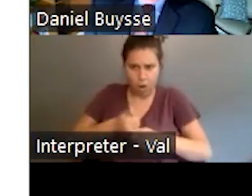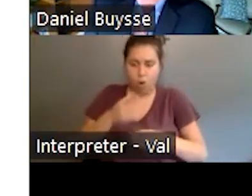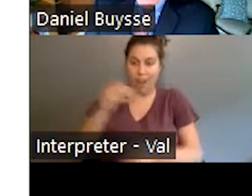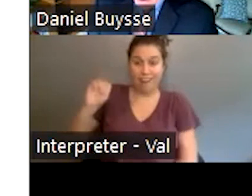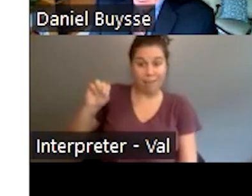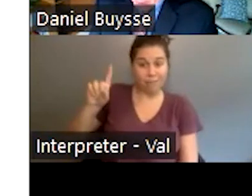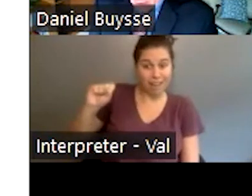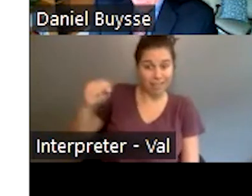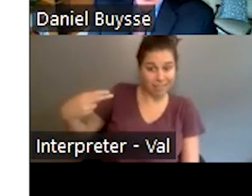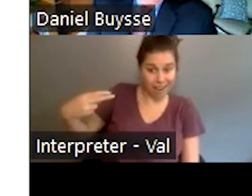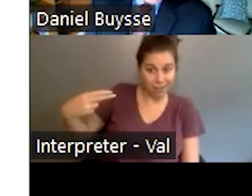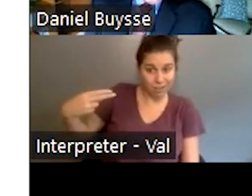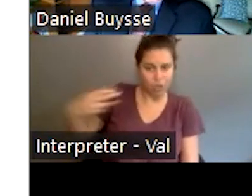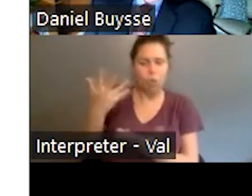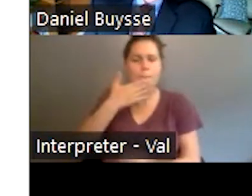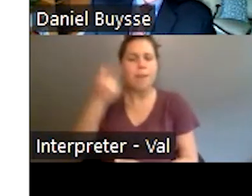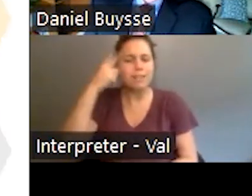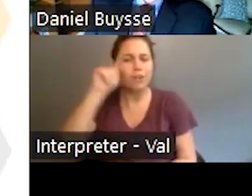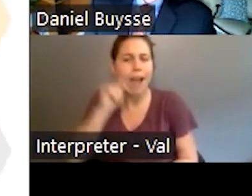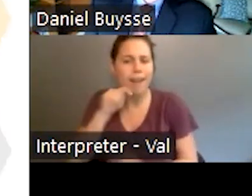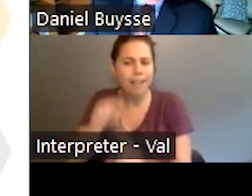what's ultimately best for our adolescents.